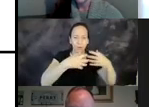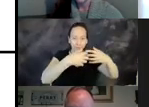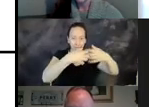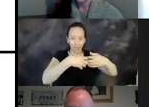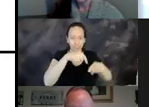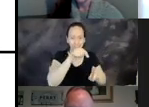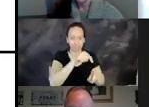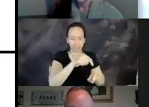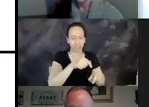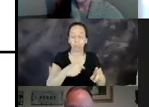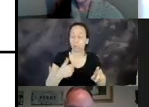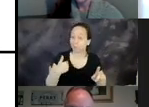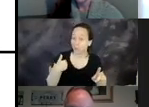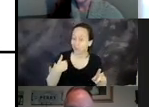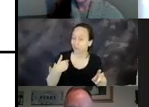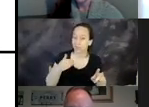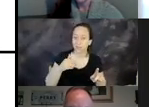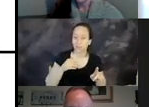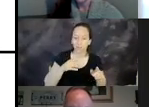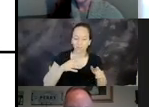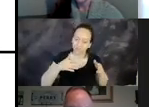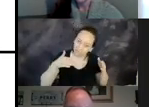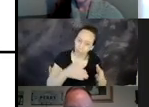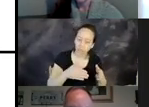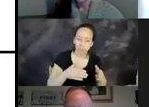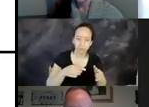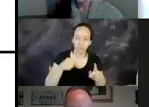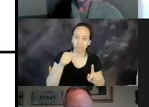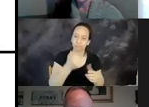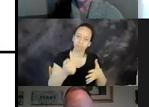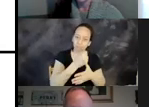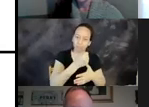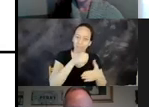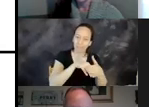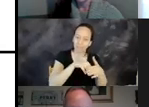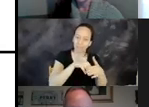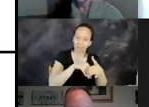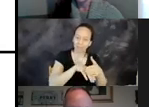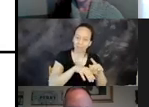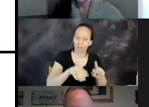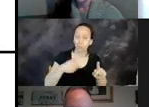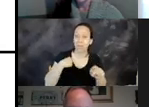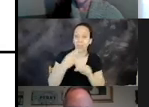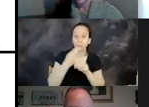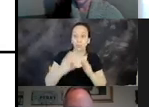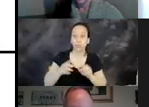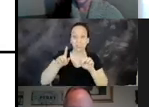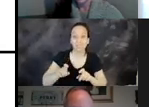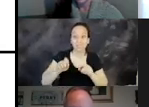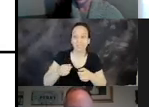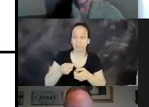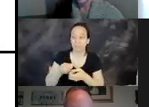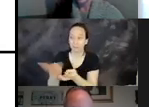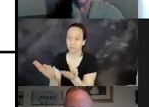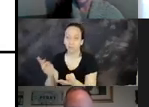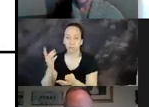special focus on accessibility, and we did user testing with accessibility for the